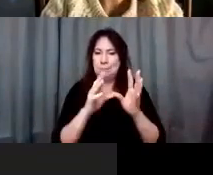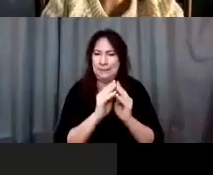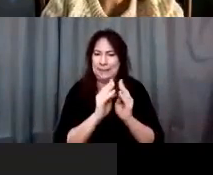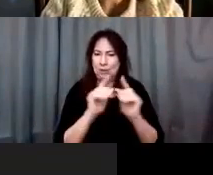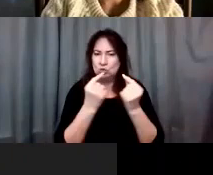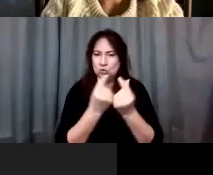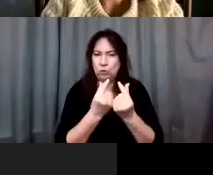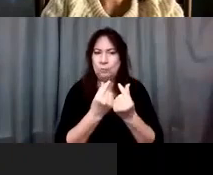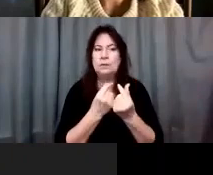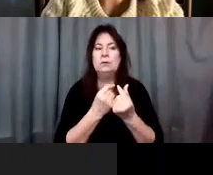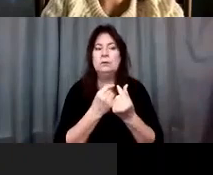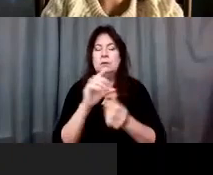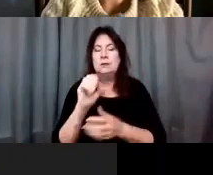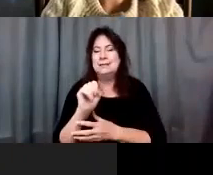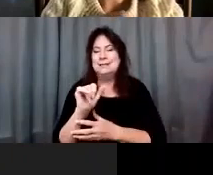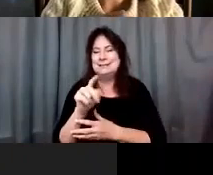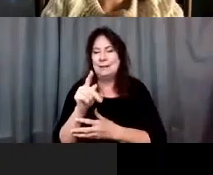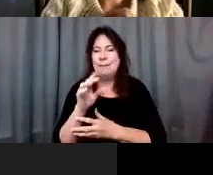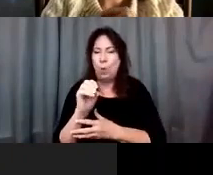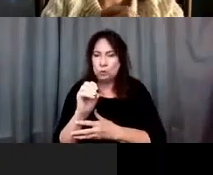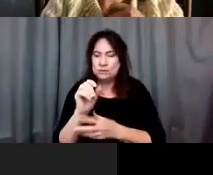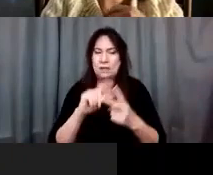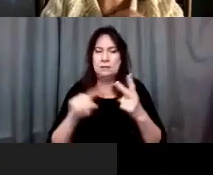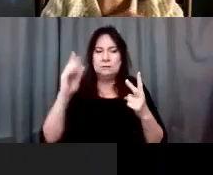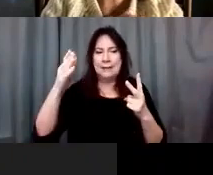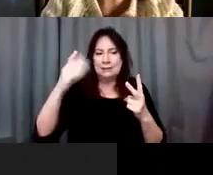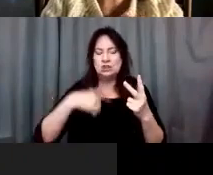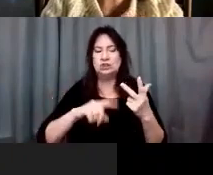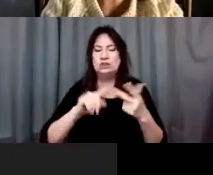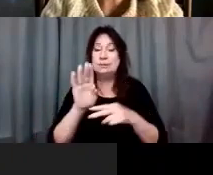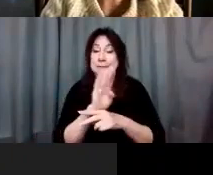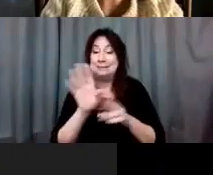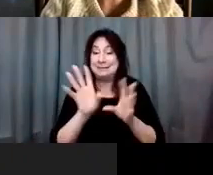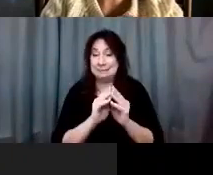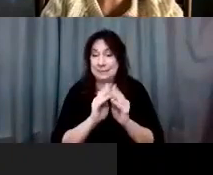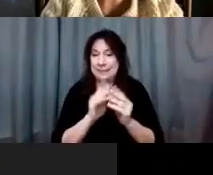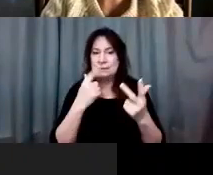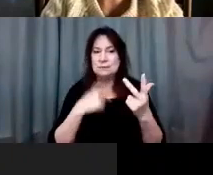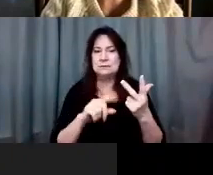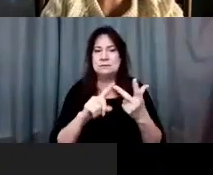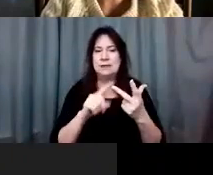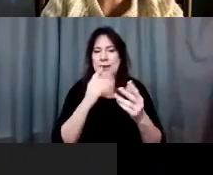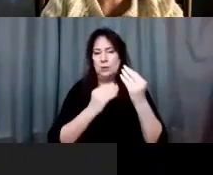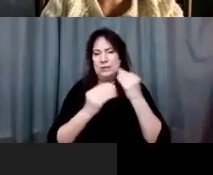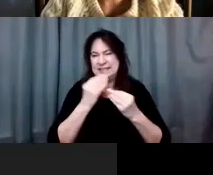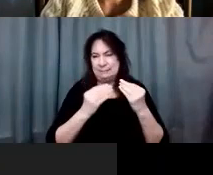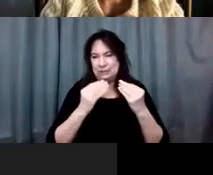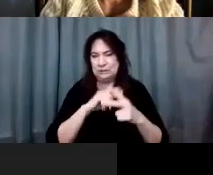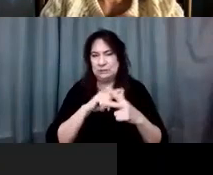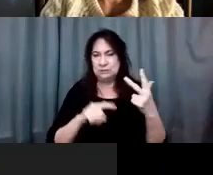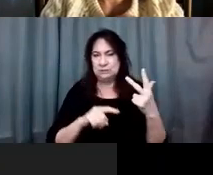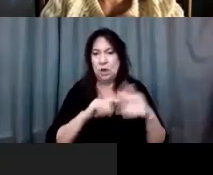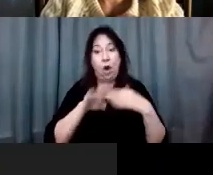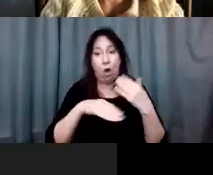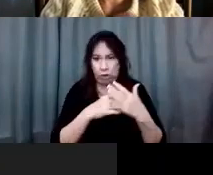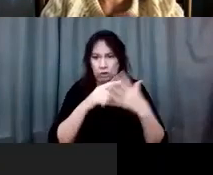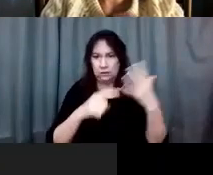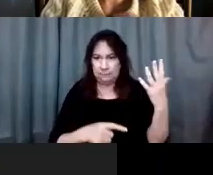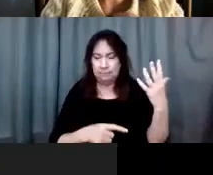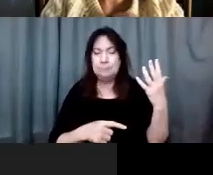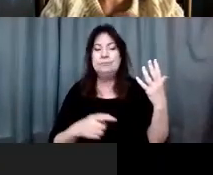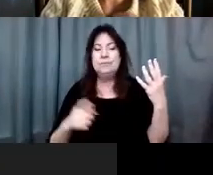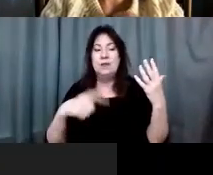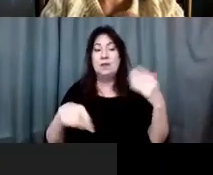symposia, lectures, business meetings, and receptions. They are relying